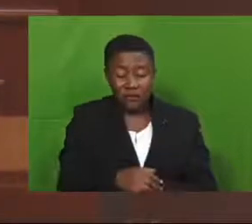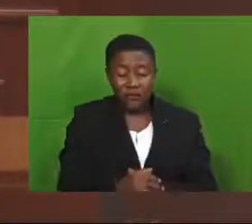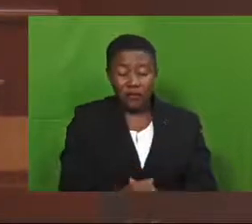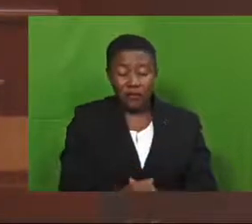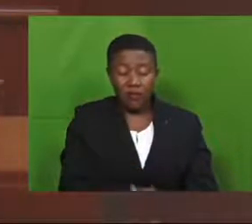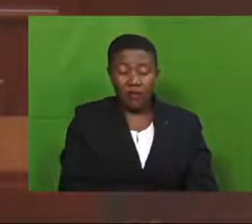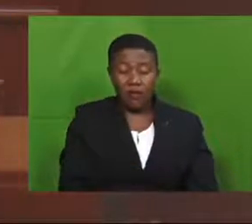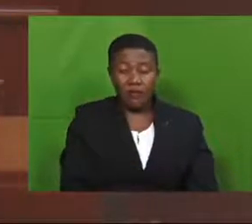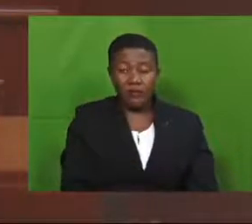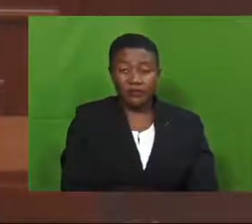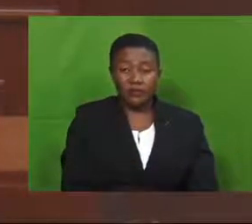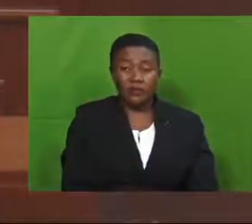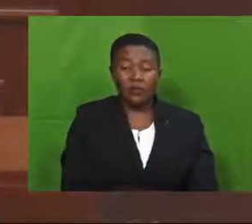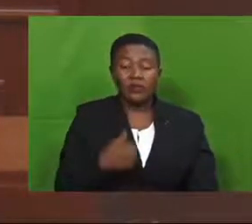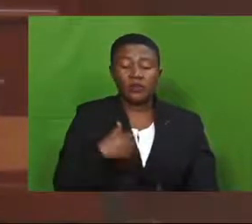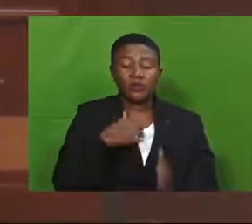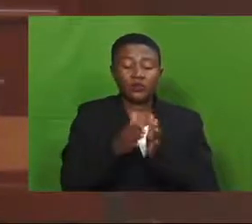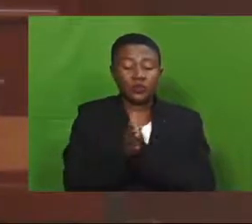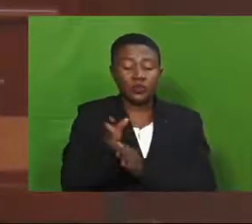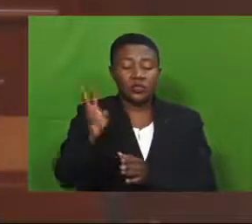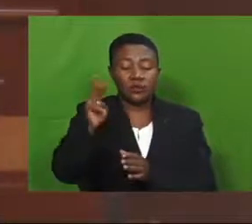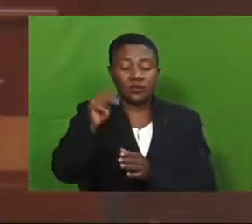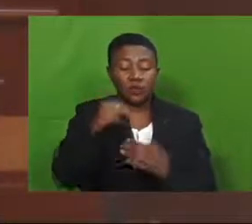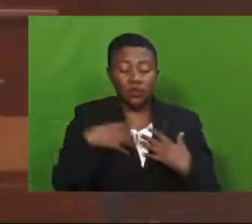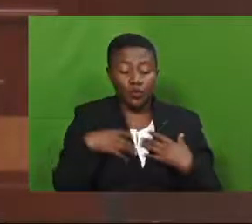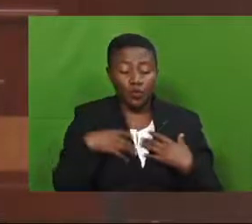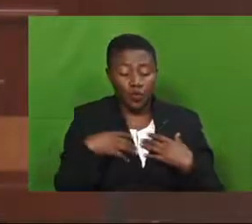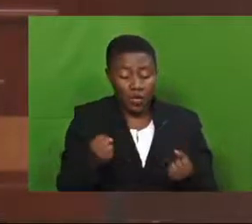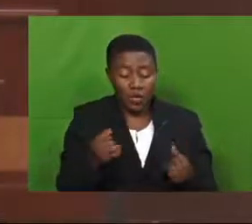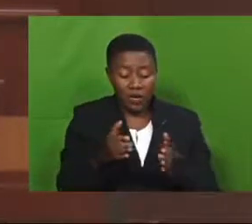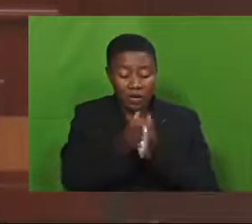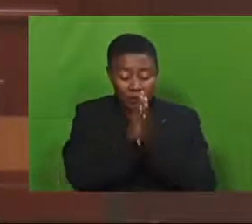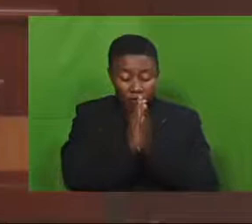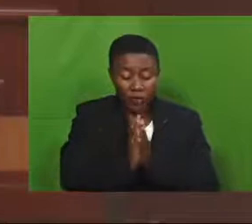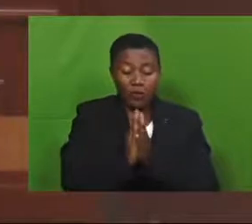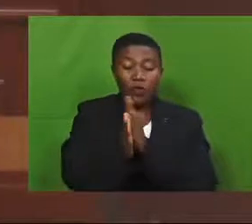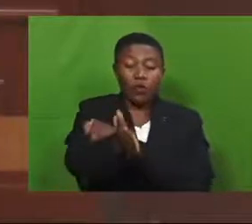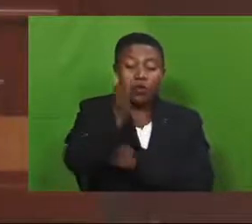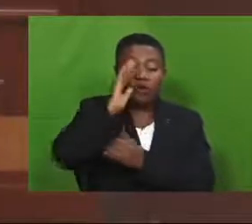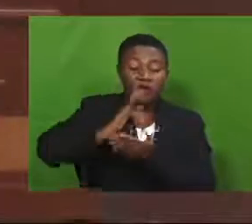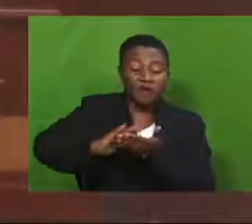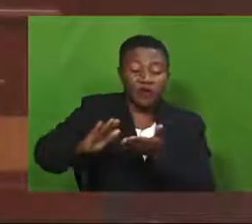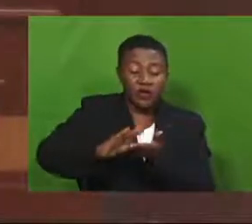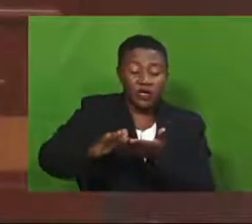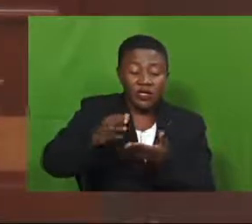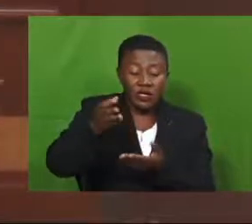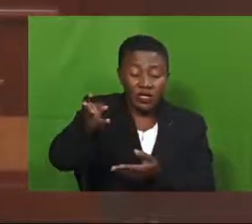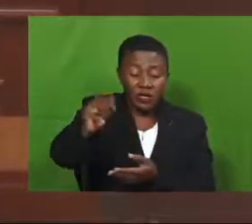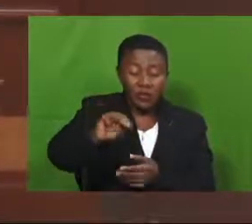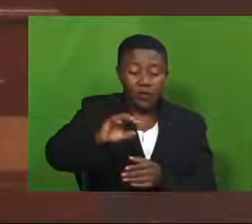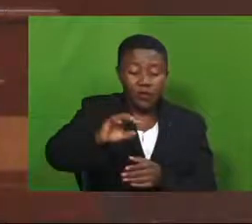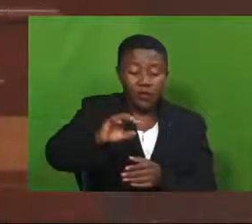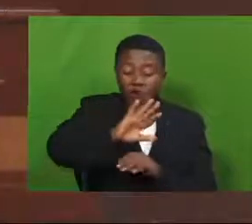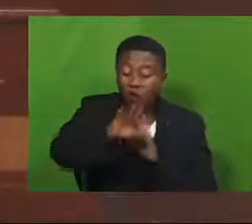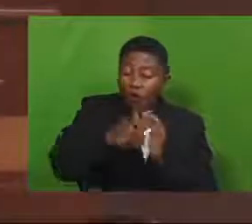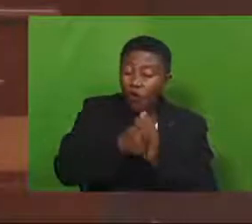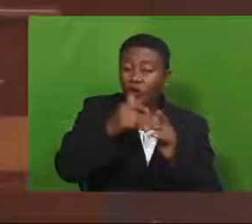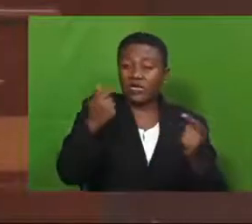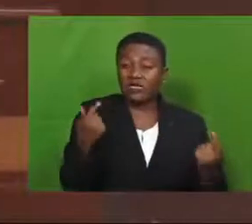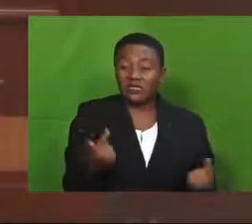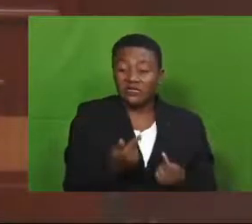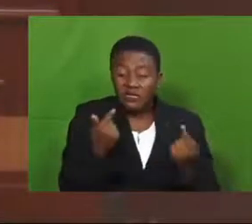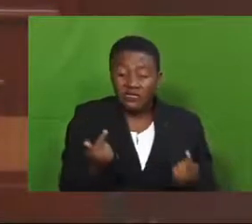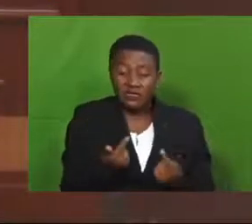of the. We wish him well, and we pray that Allah will forgive him of all his sins he might have committed, and indeed